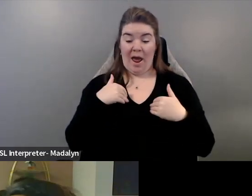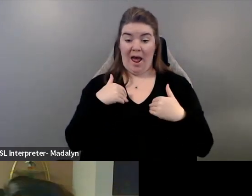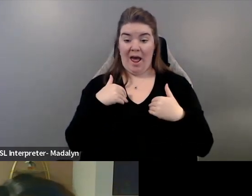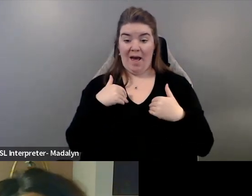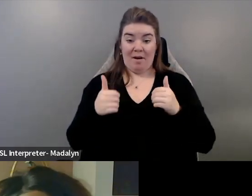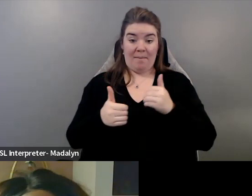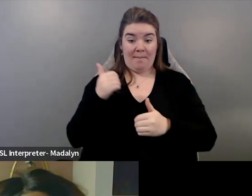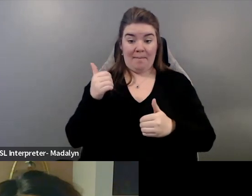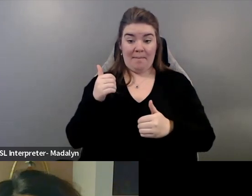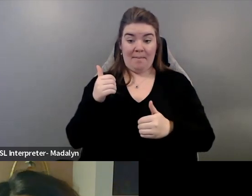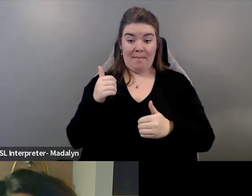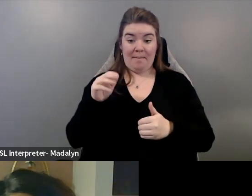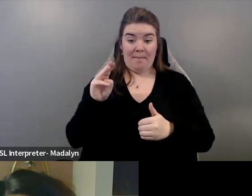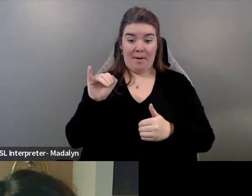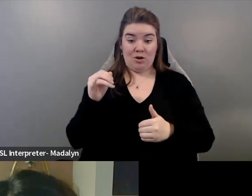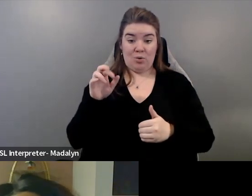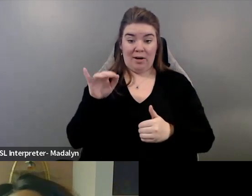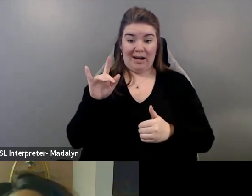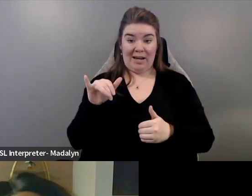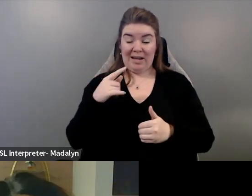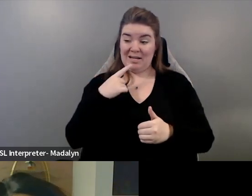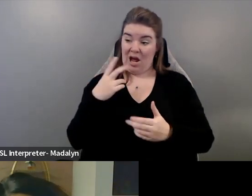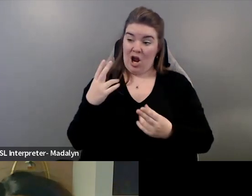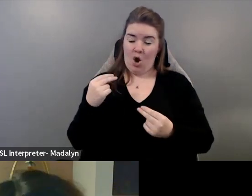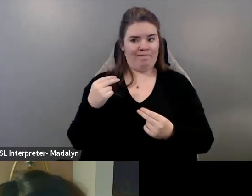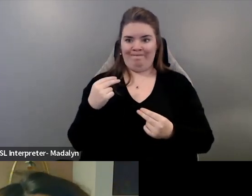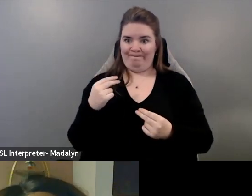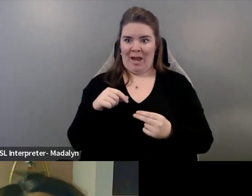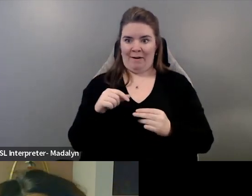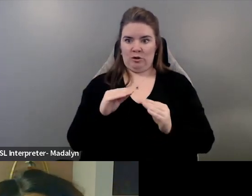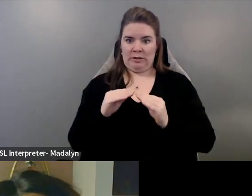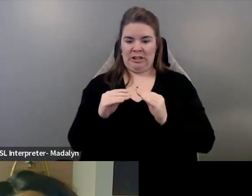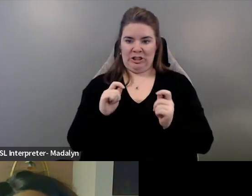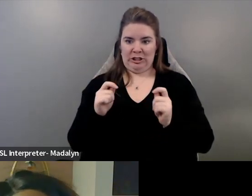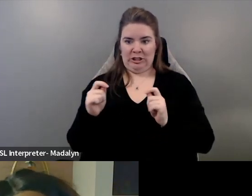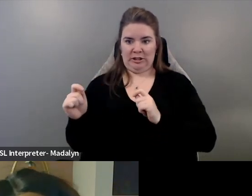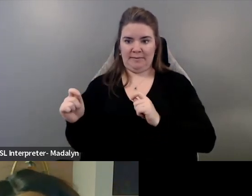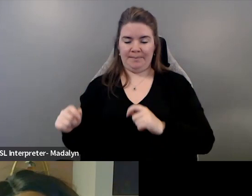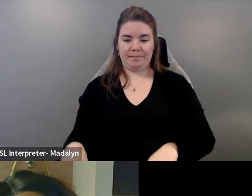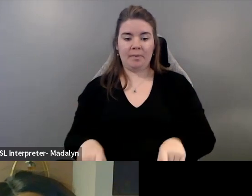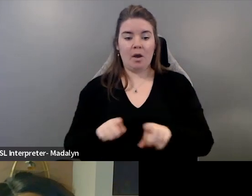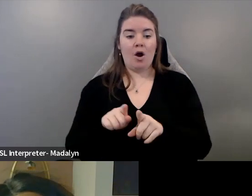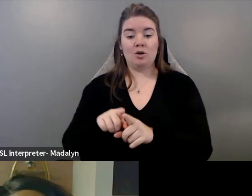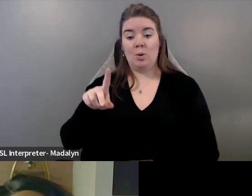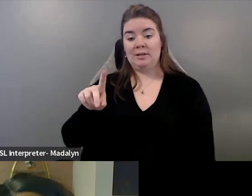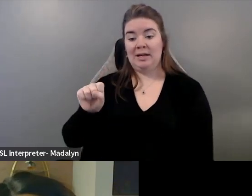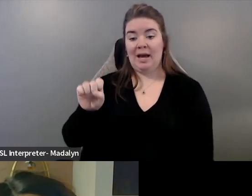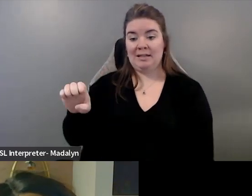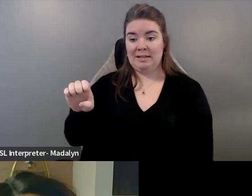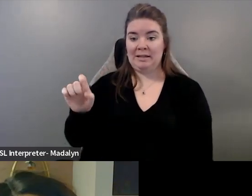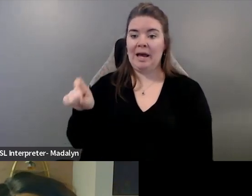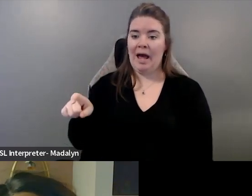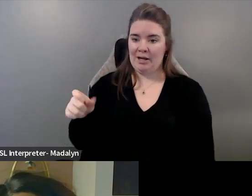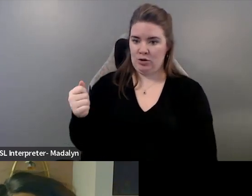let's do it, we don't get to do it. We got to figure it out. And the DSC, the designated state entity, has to